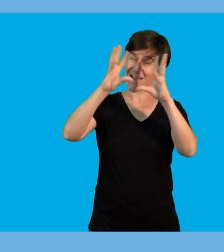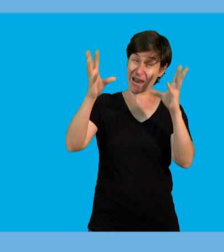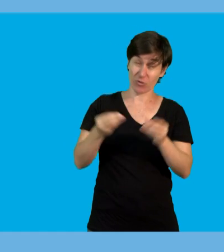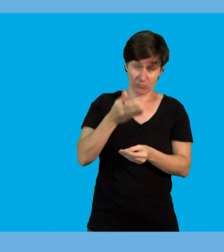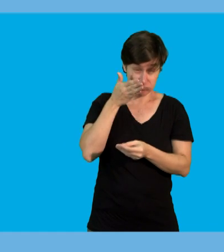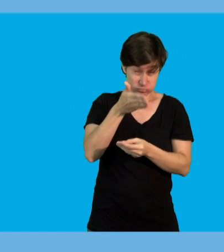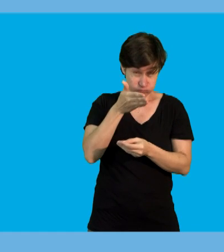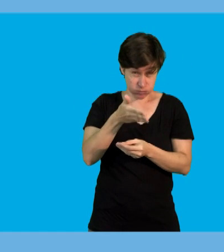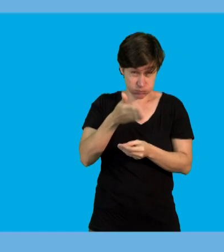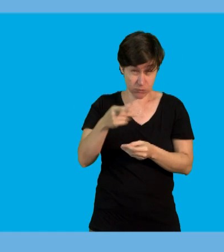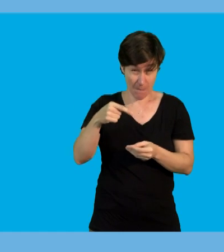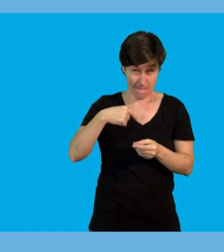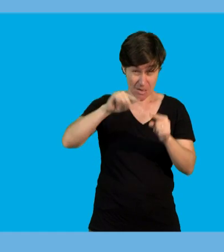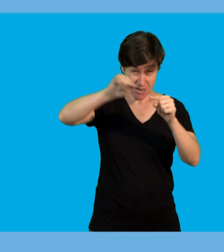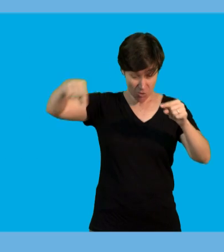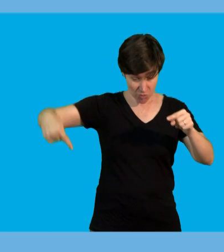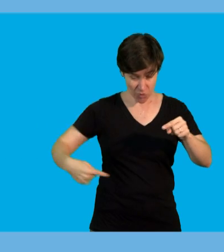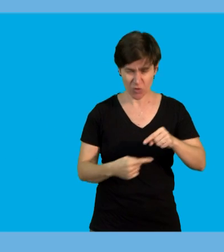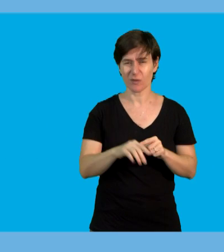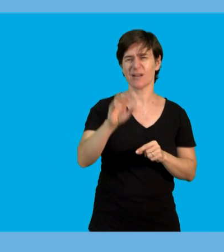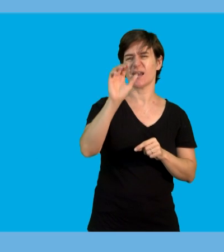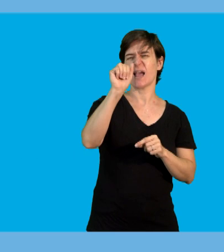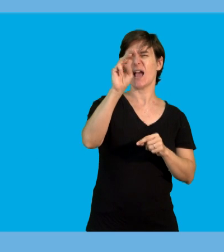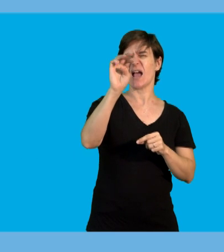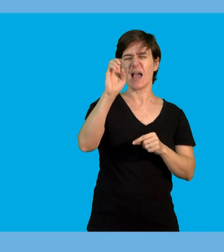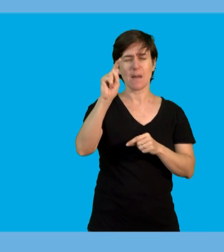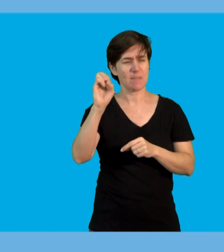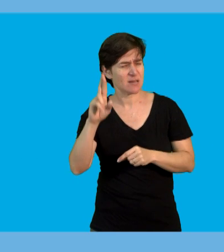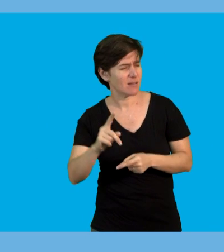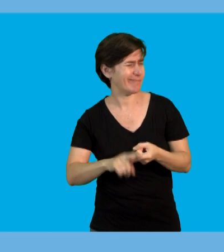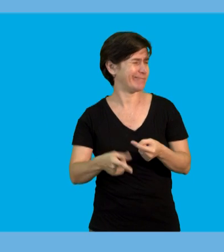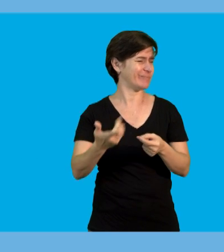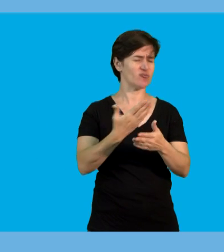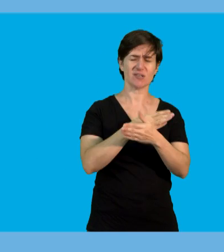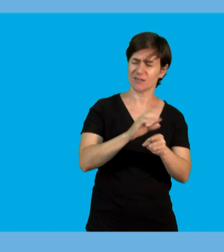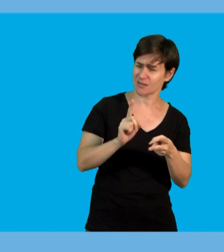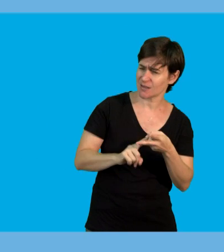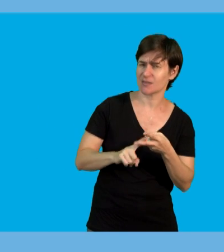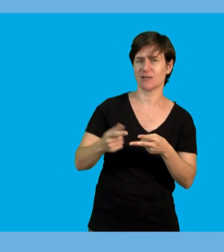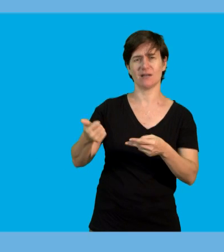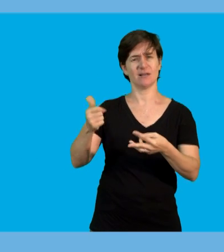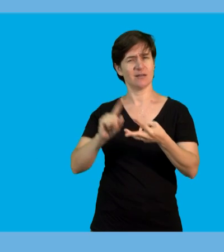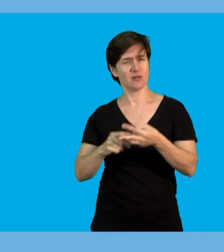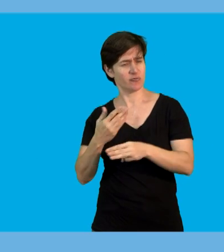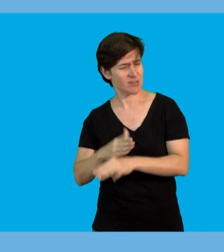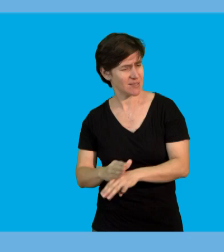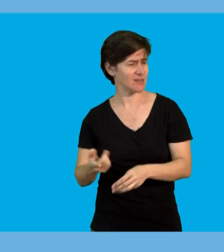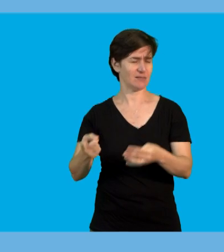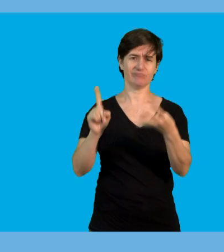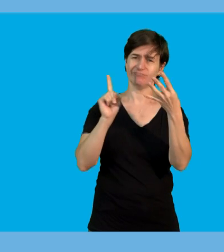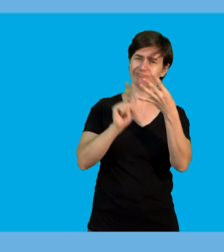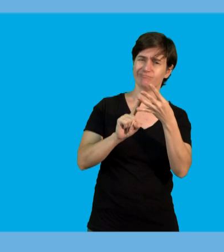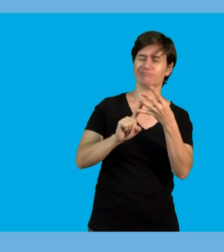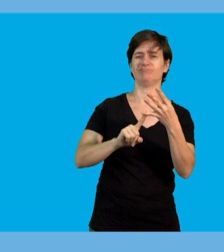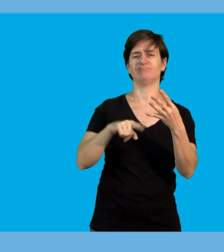through every component, through the ammeter, through the resistor, through the ammeter again, and through the other resistor,